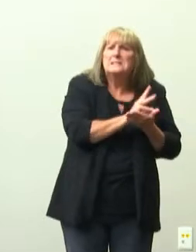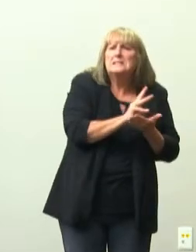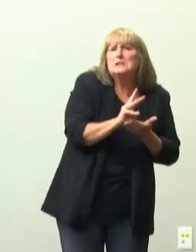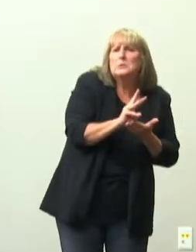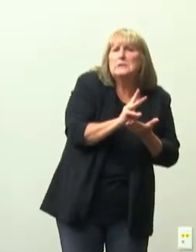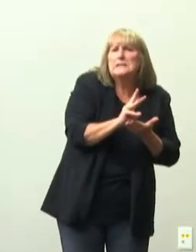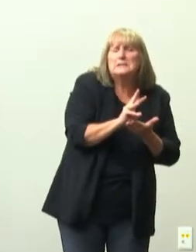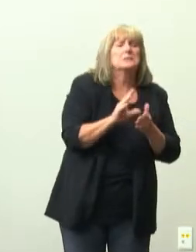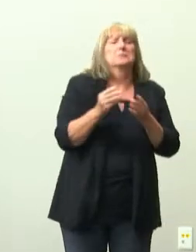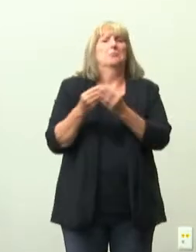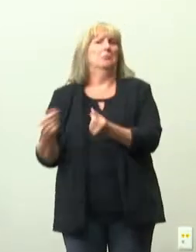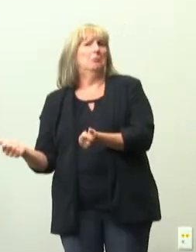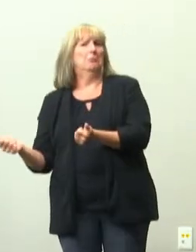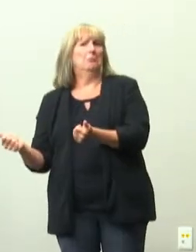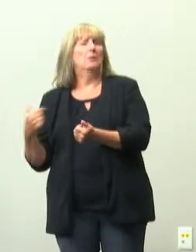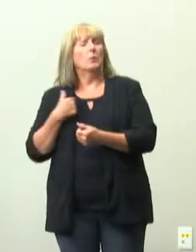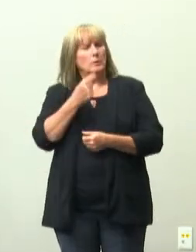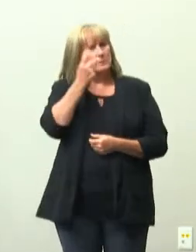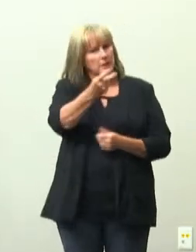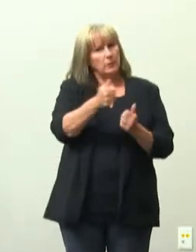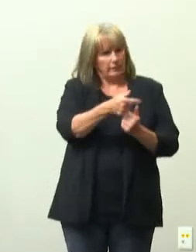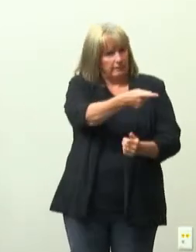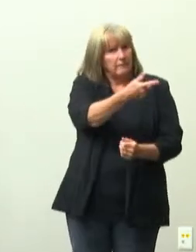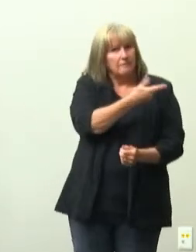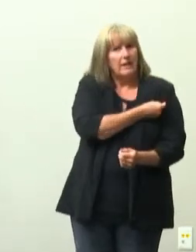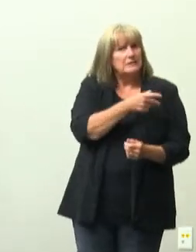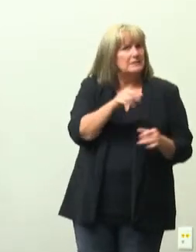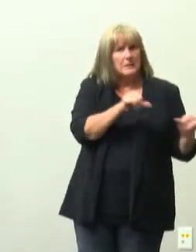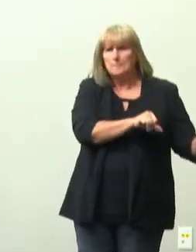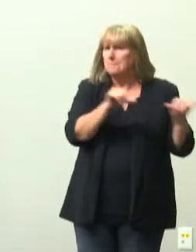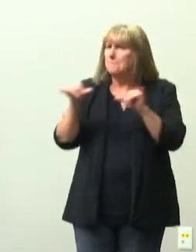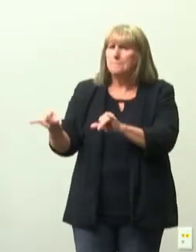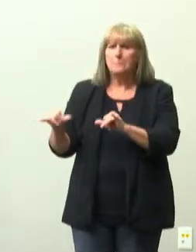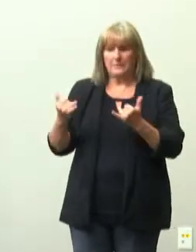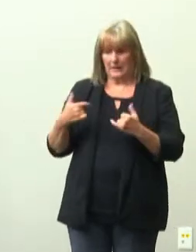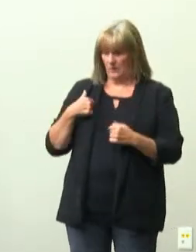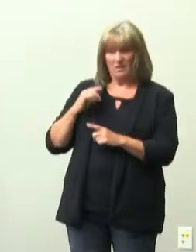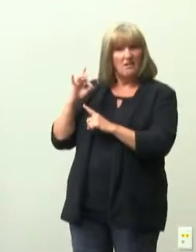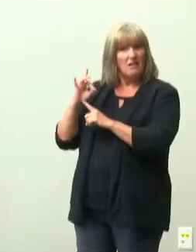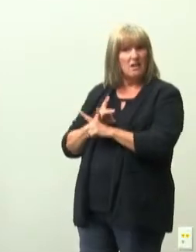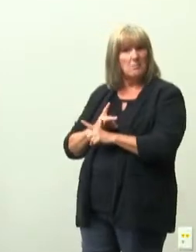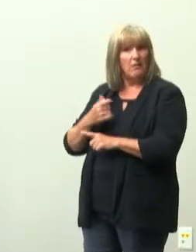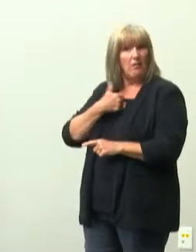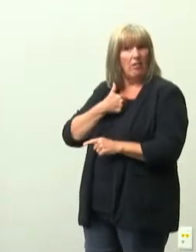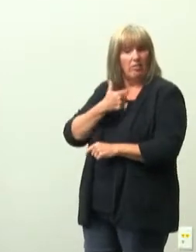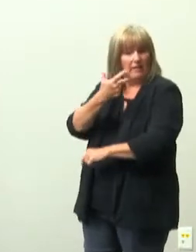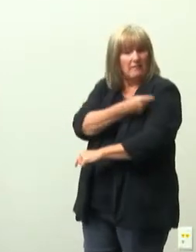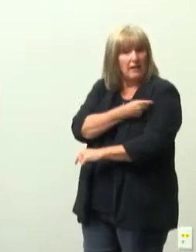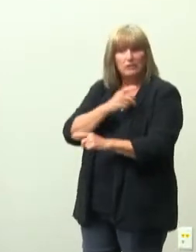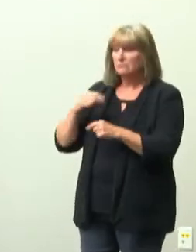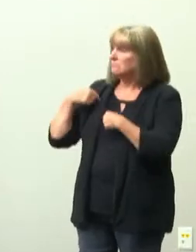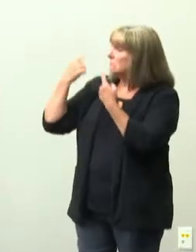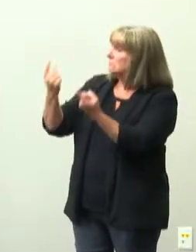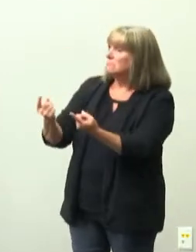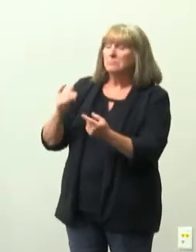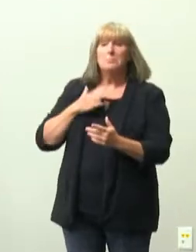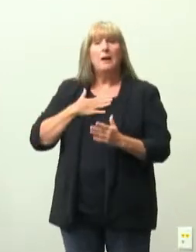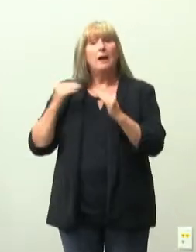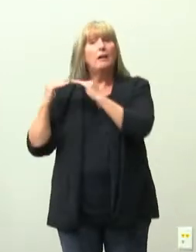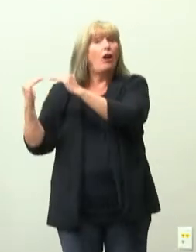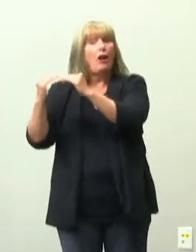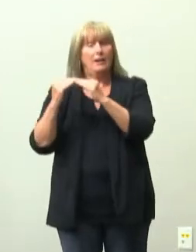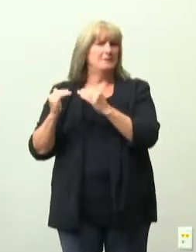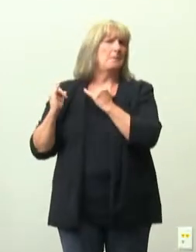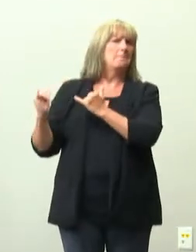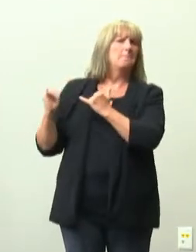and that's what we're seeing with this vaccination. I'm going on 8 months since my vaccination, and all of my colleagues are in the same